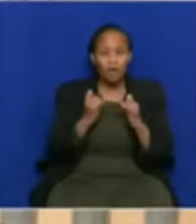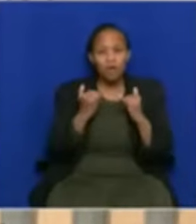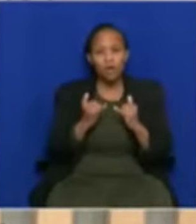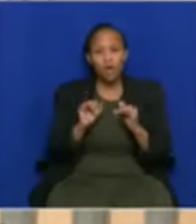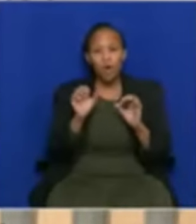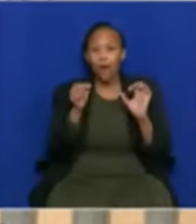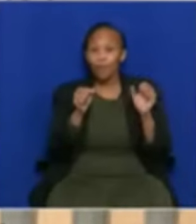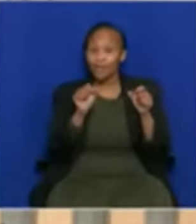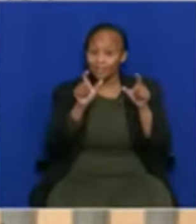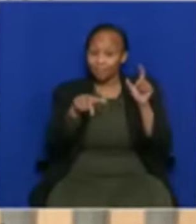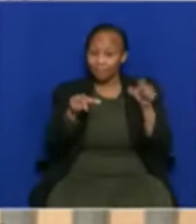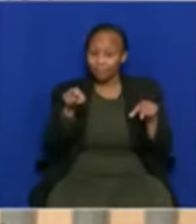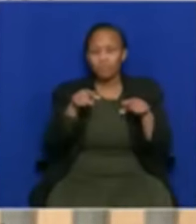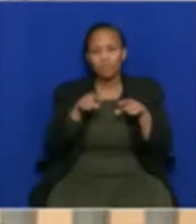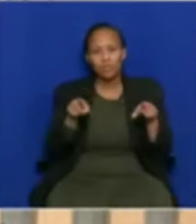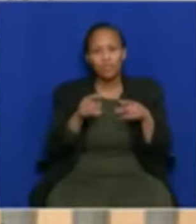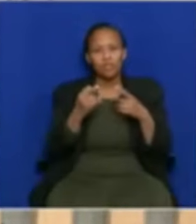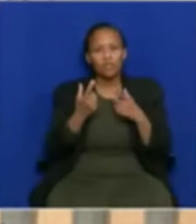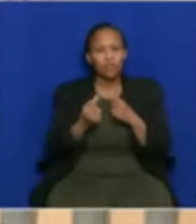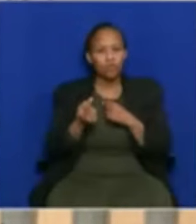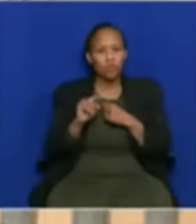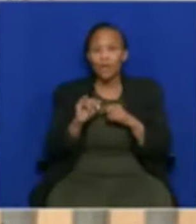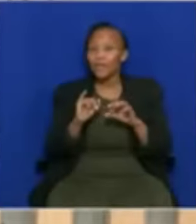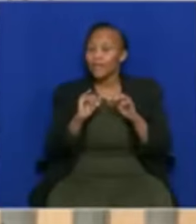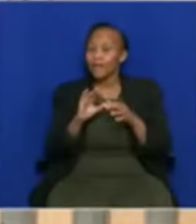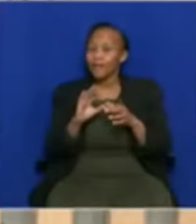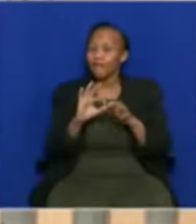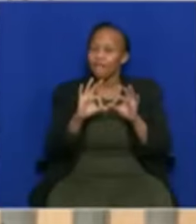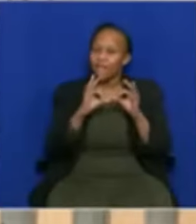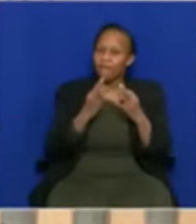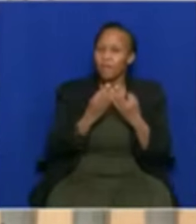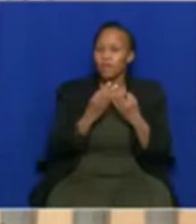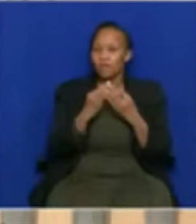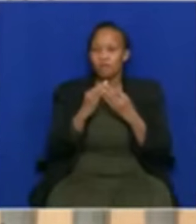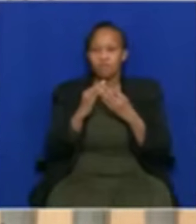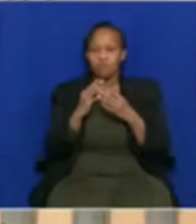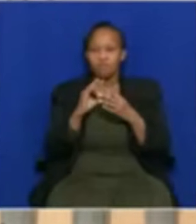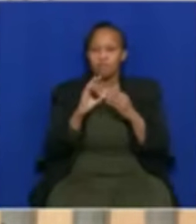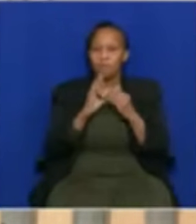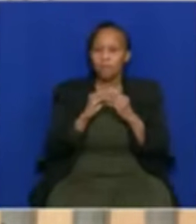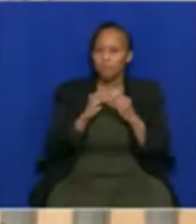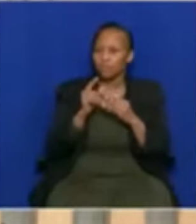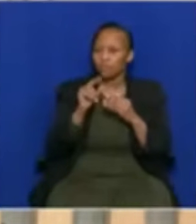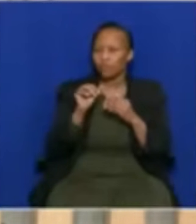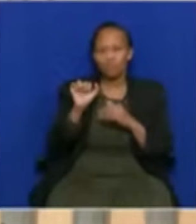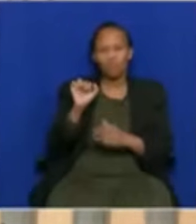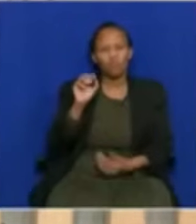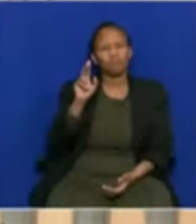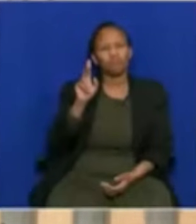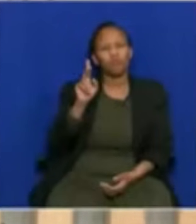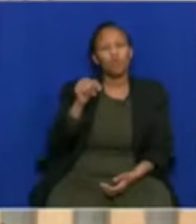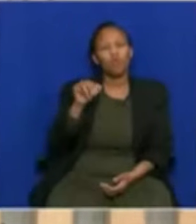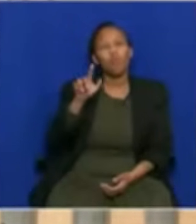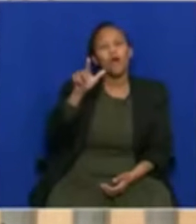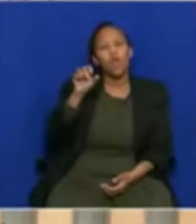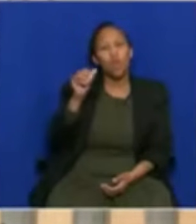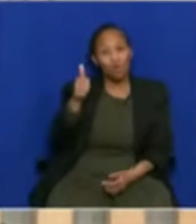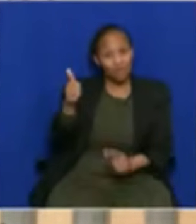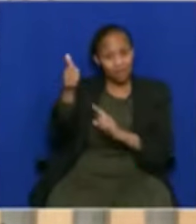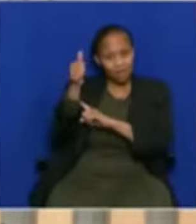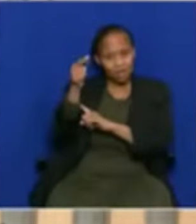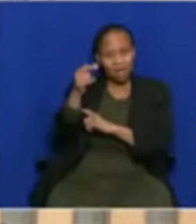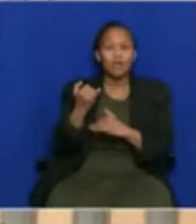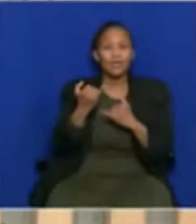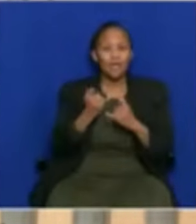and relatives of Lieutenant General Khumalo. At 3.9, it furthermore alleges that the Secret Service account